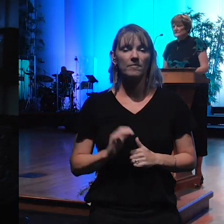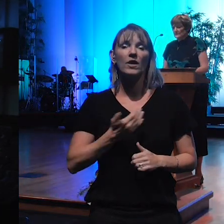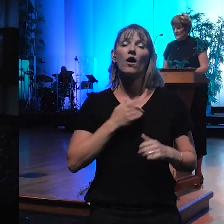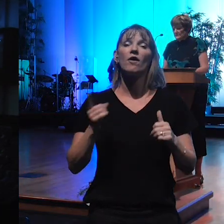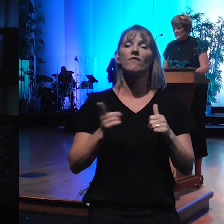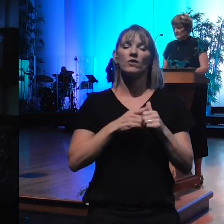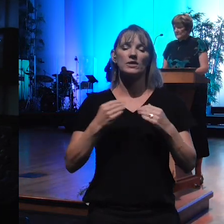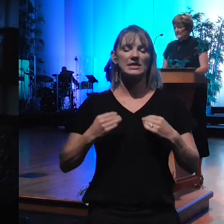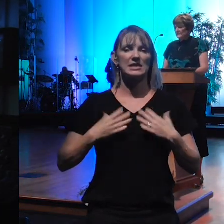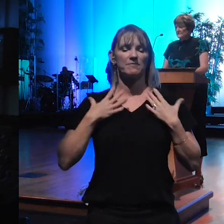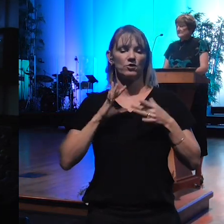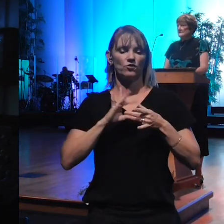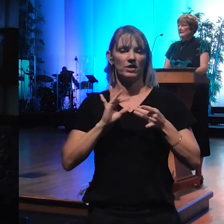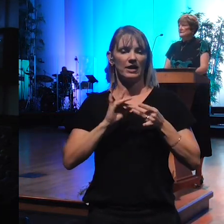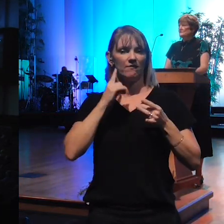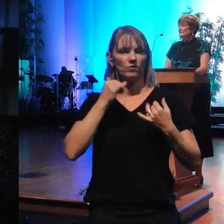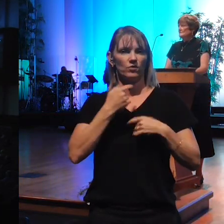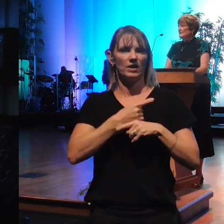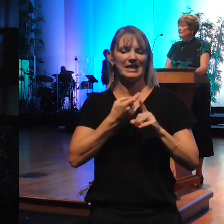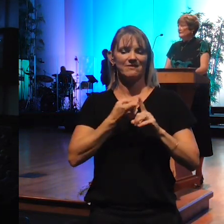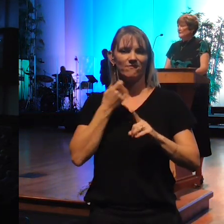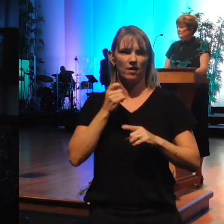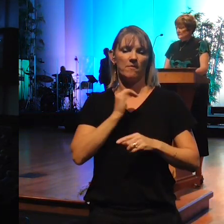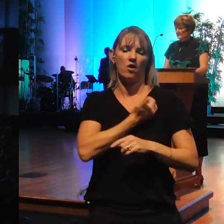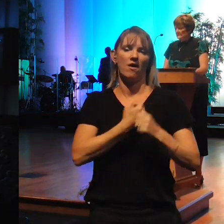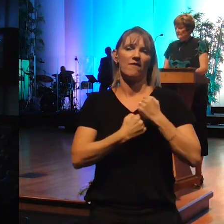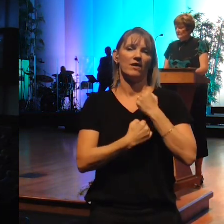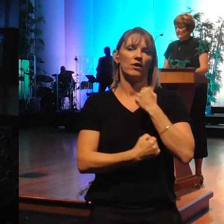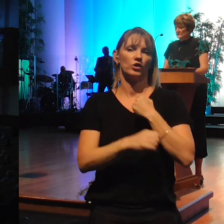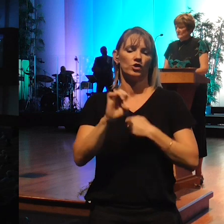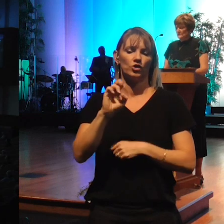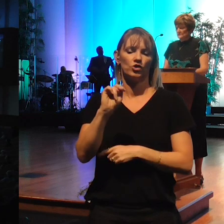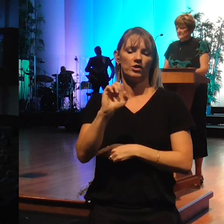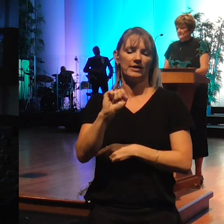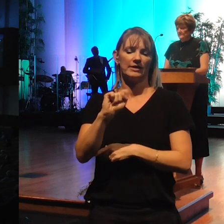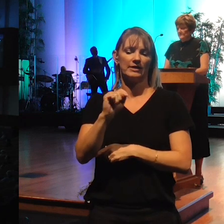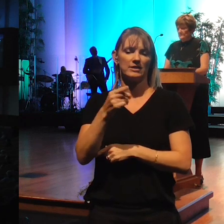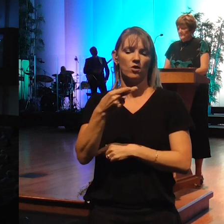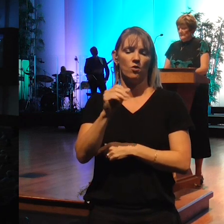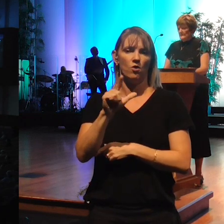Our first inspirational reading for today is from our founder,